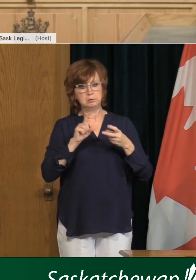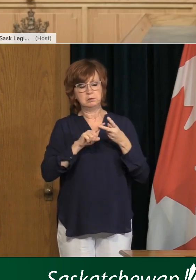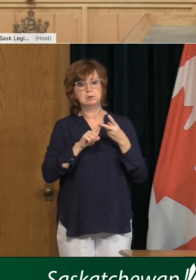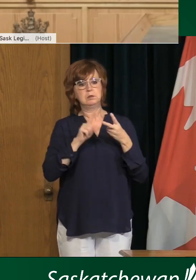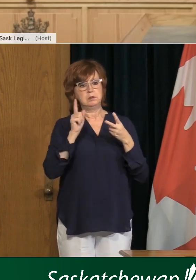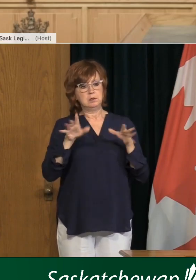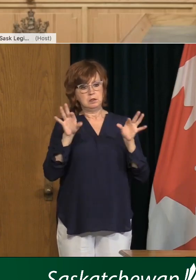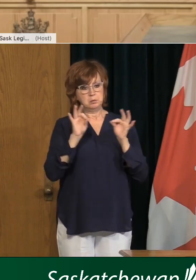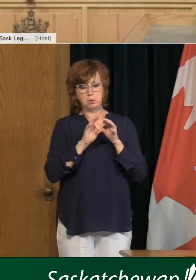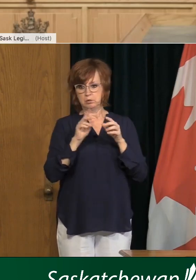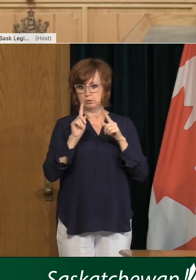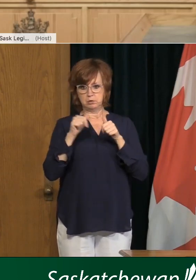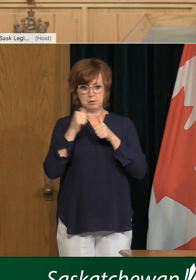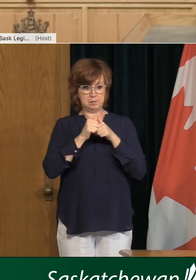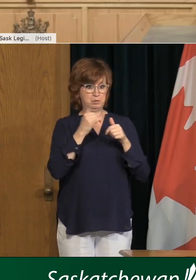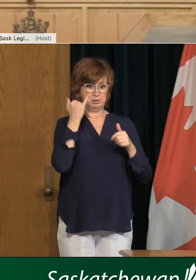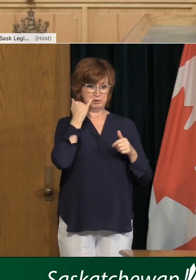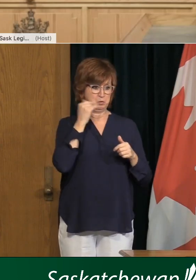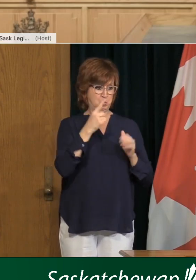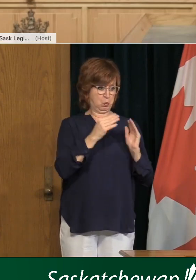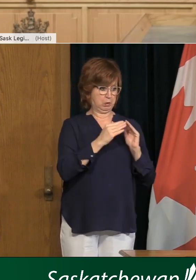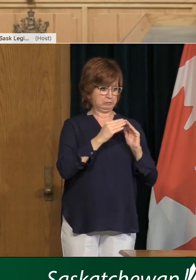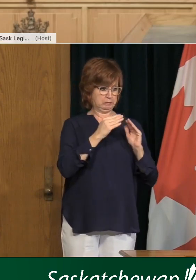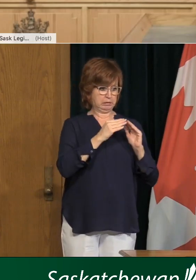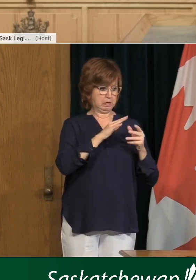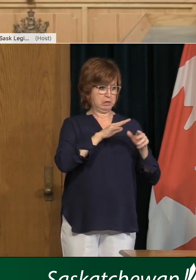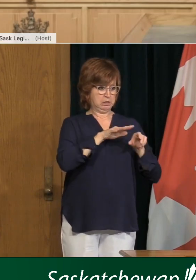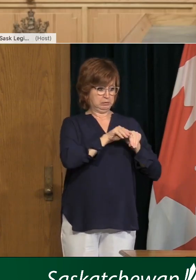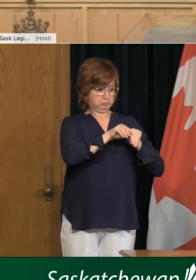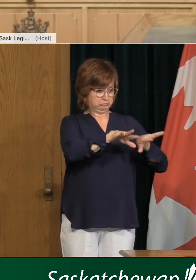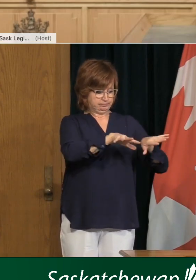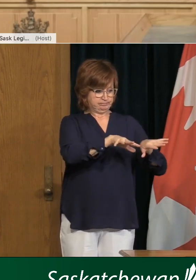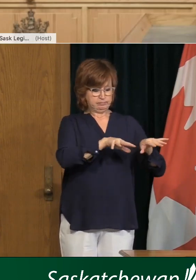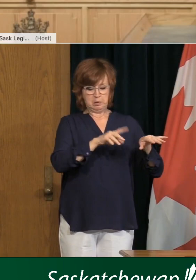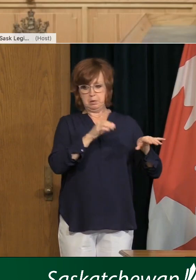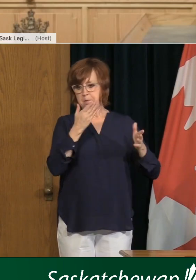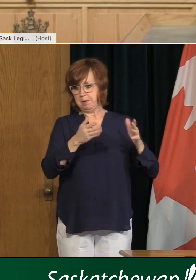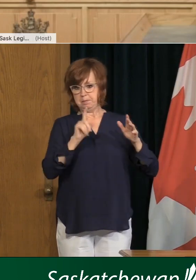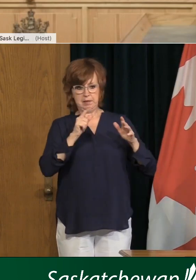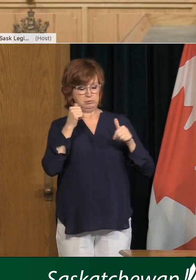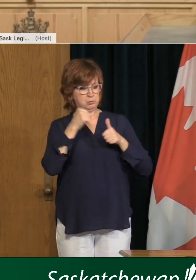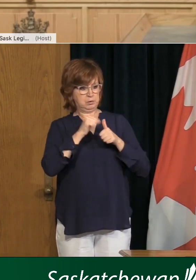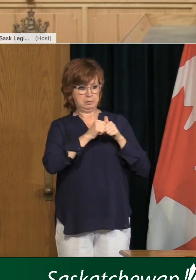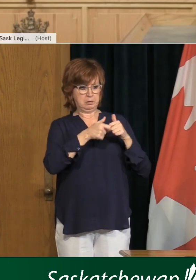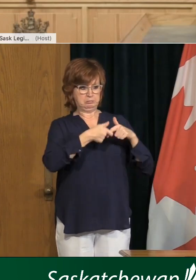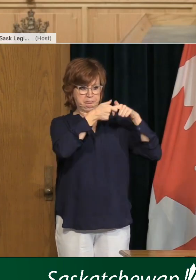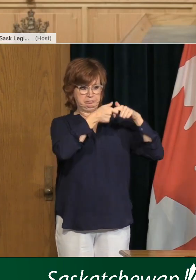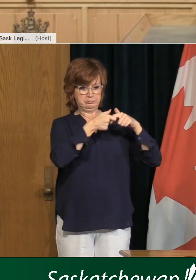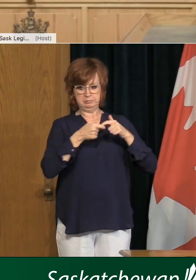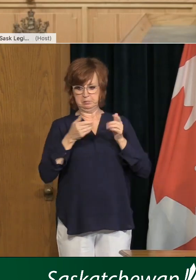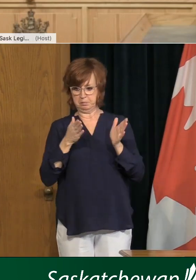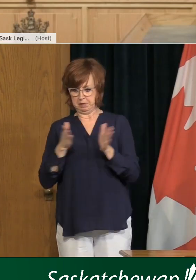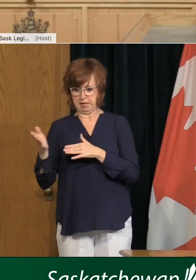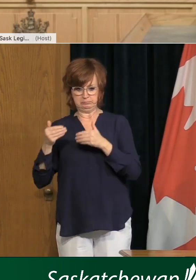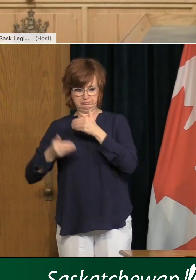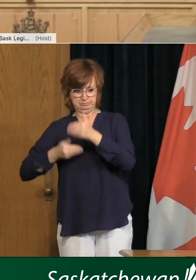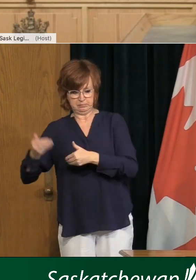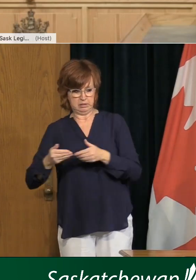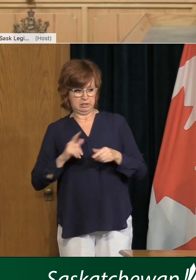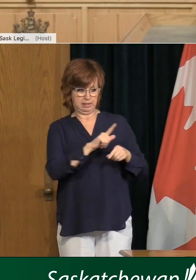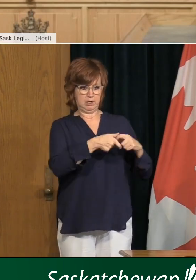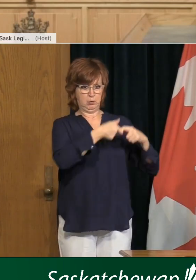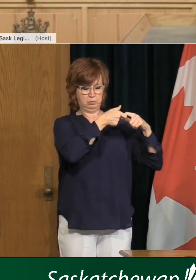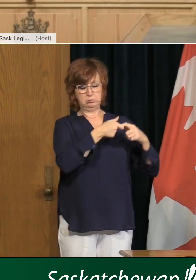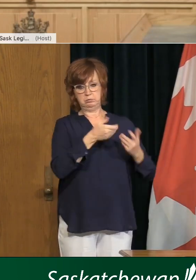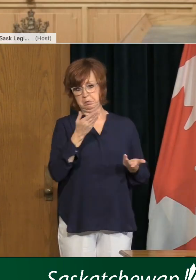accounting for the outbreaks that may slow the service resumption in certain areas of Saskatchewan. And make no mistake, this plan is necessary. The reality is we